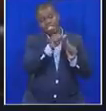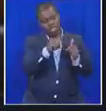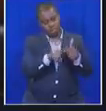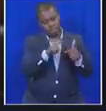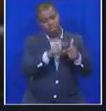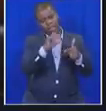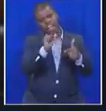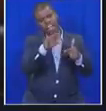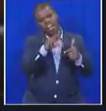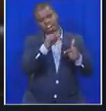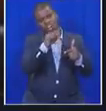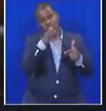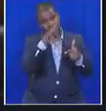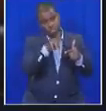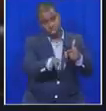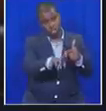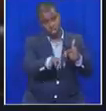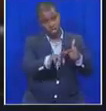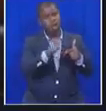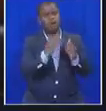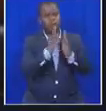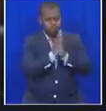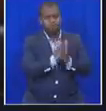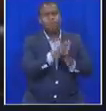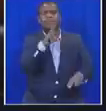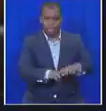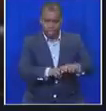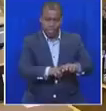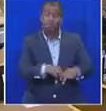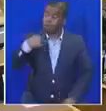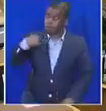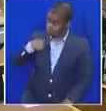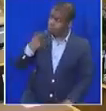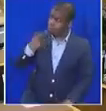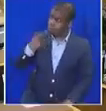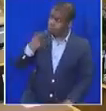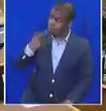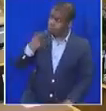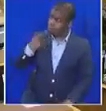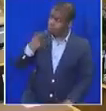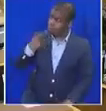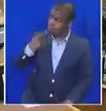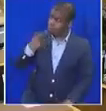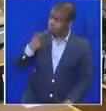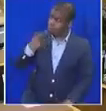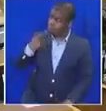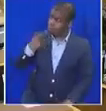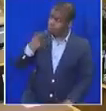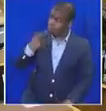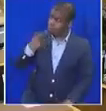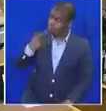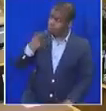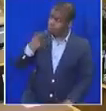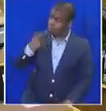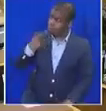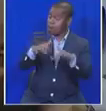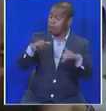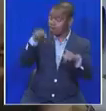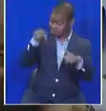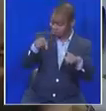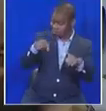Carter. Honorable Speaker. What you have said is exactly what I have said. Nothing. If you say that he was elected in this